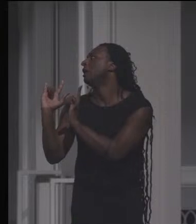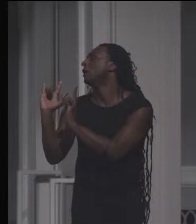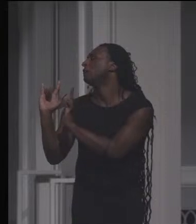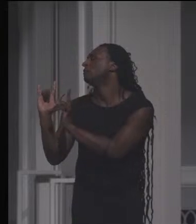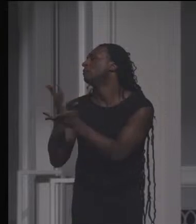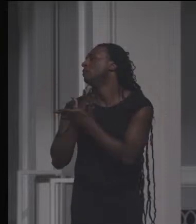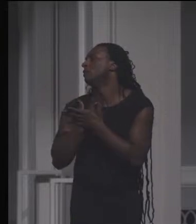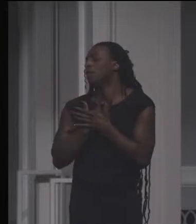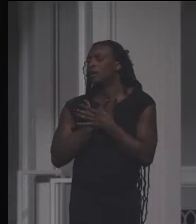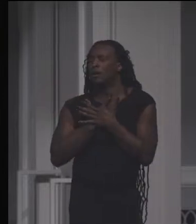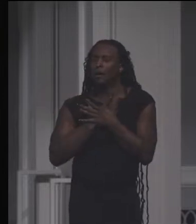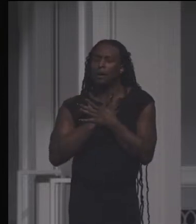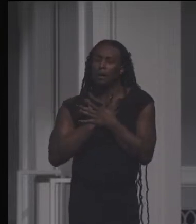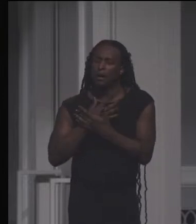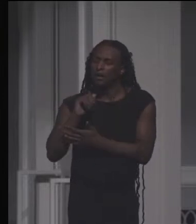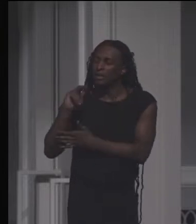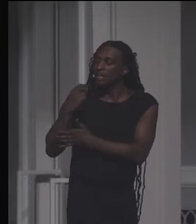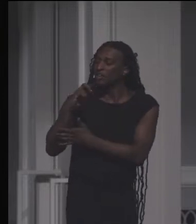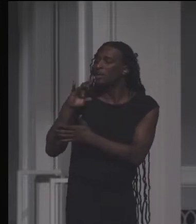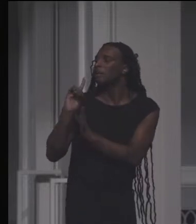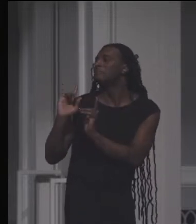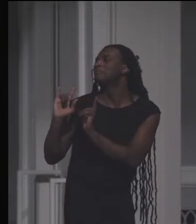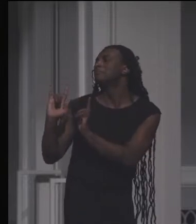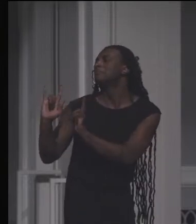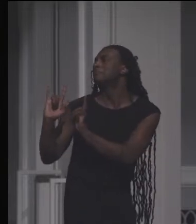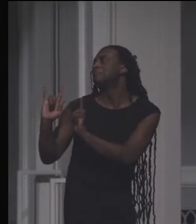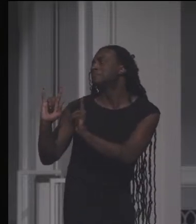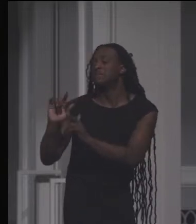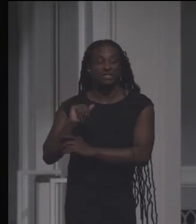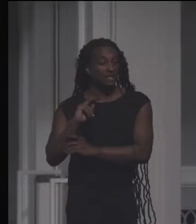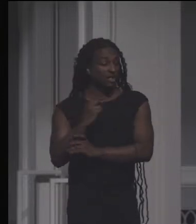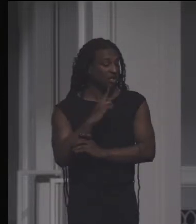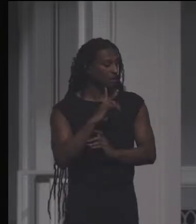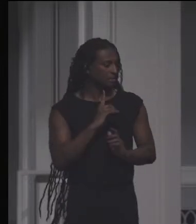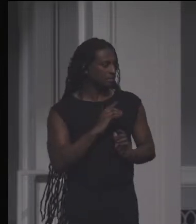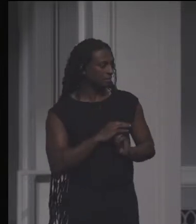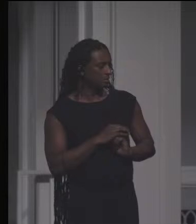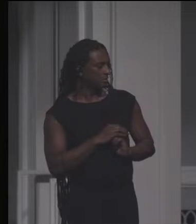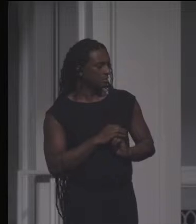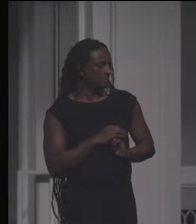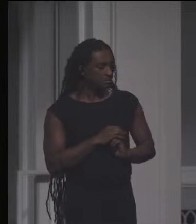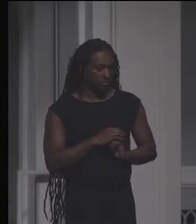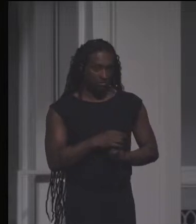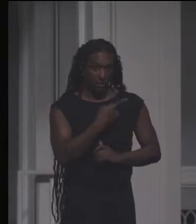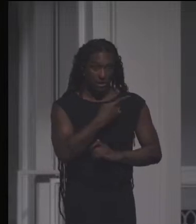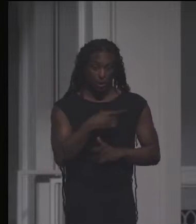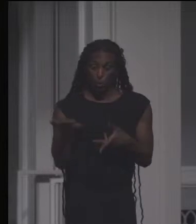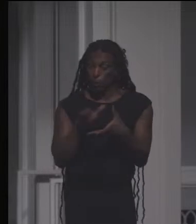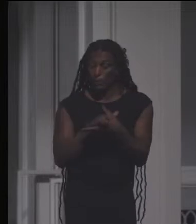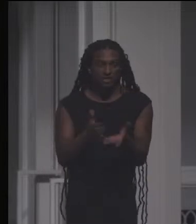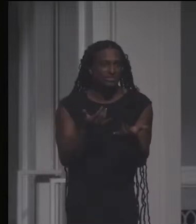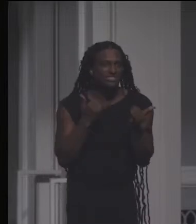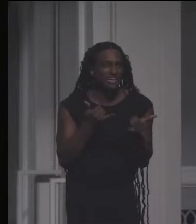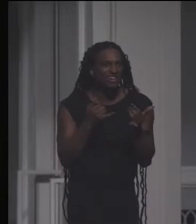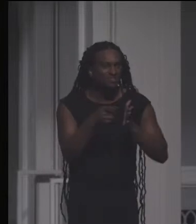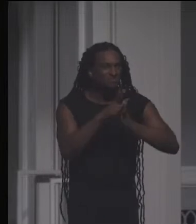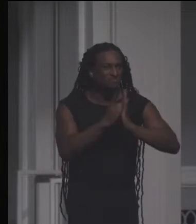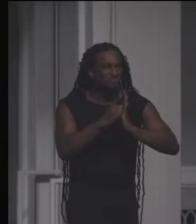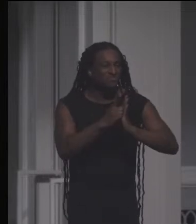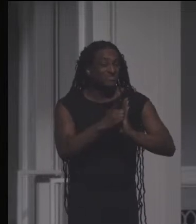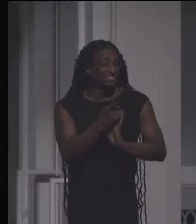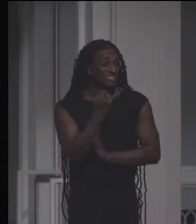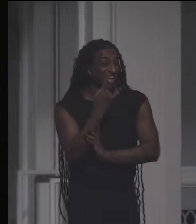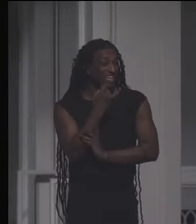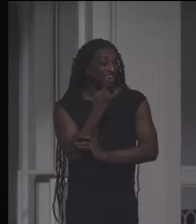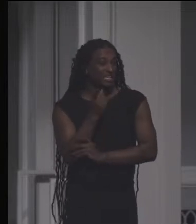longing. Angharad of the yellow wave. He would marry her now, today, only she was